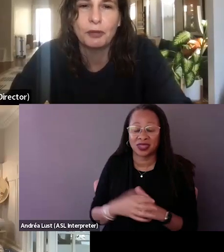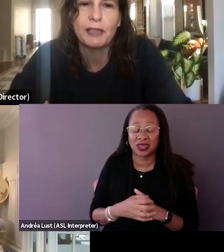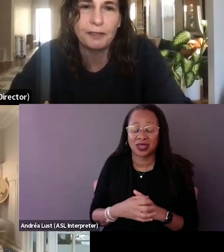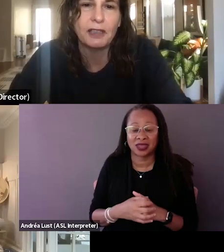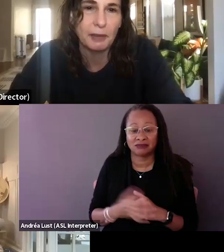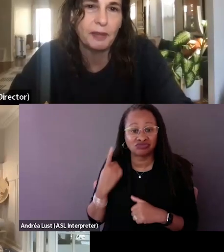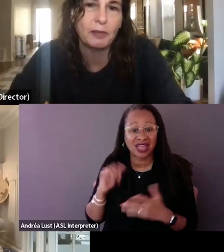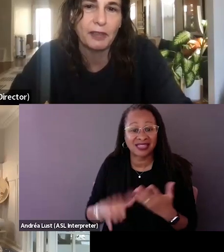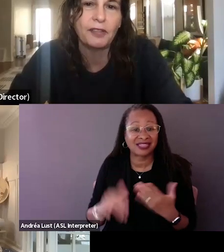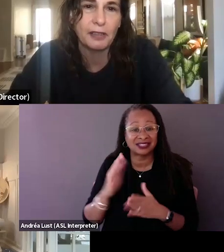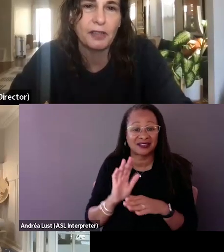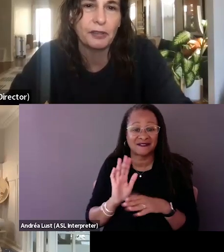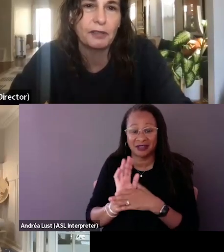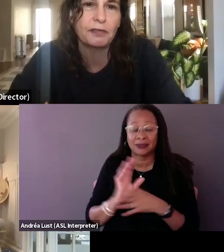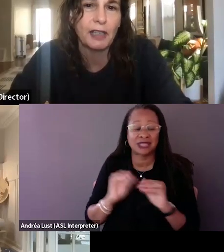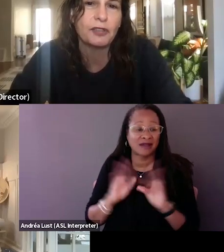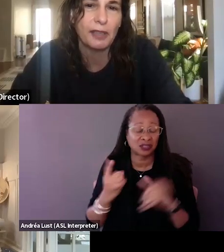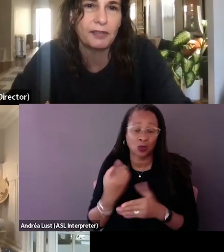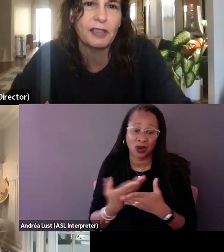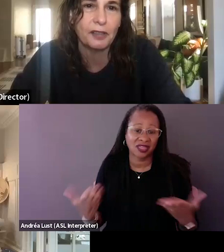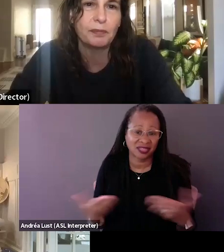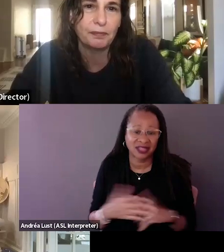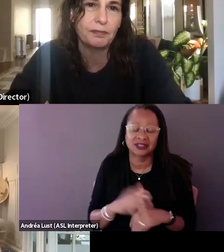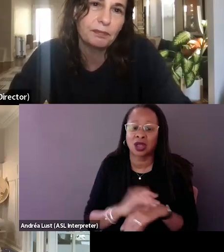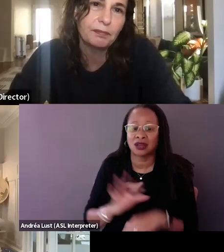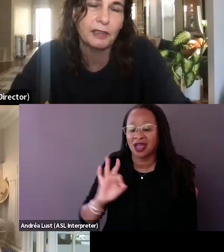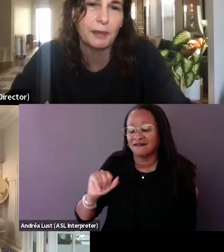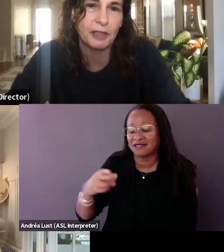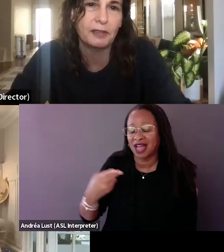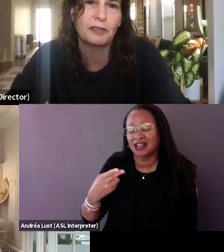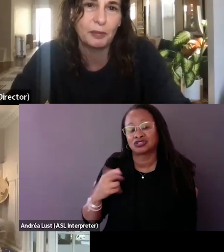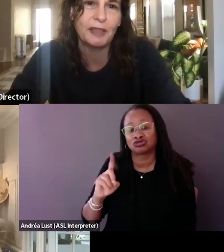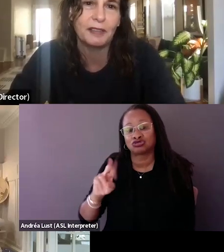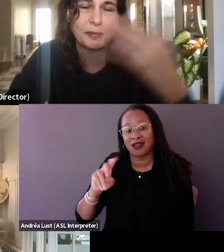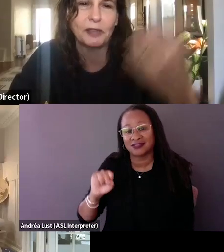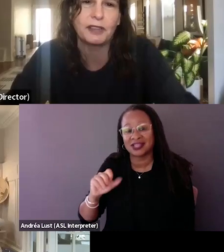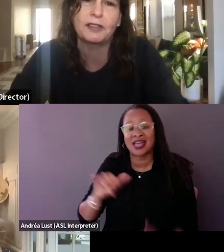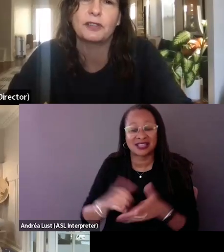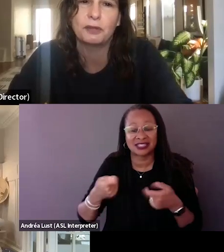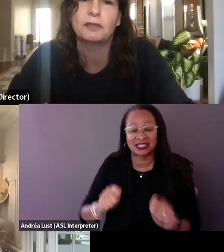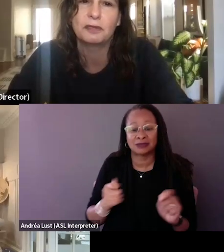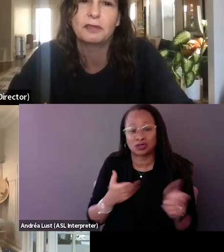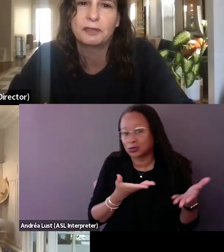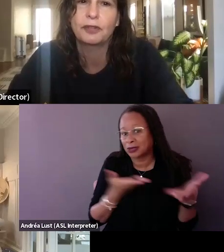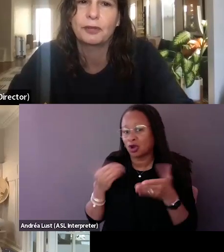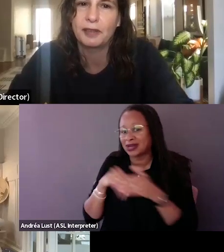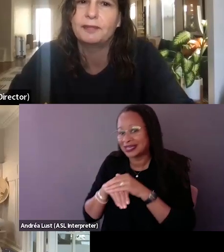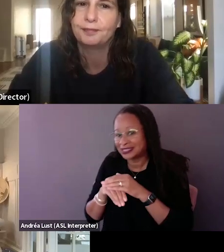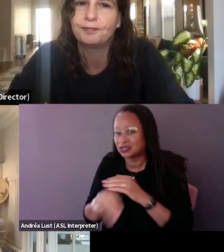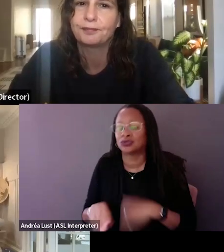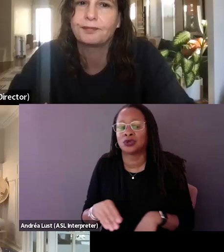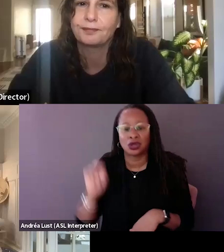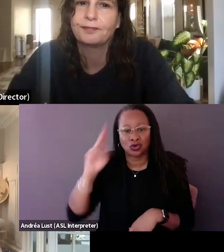this film will definitely be one of the things on those flash drives that are attempted to be smuggled into North